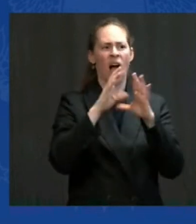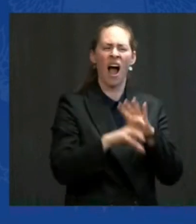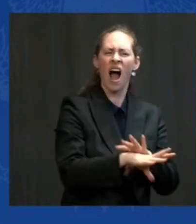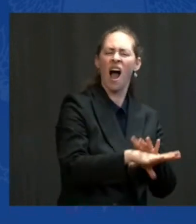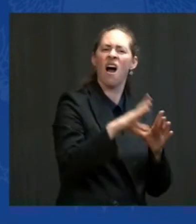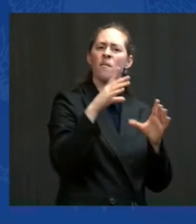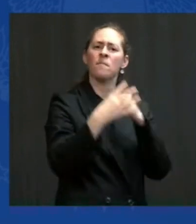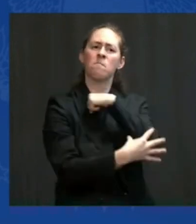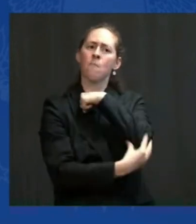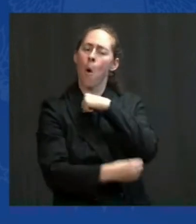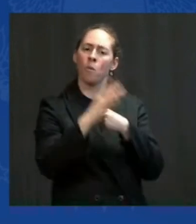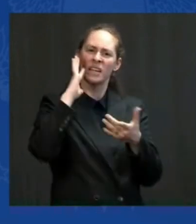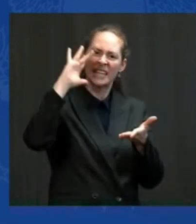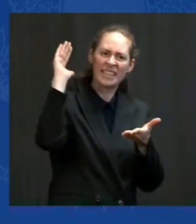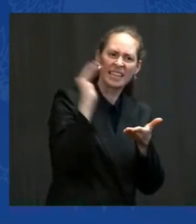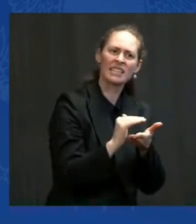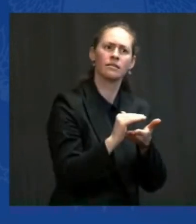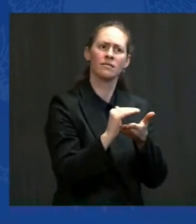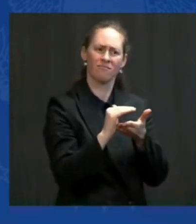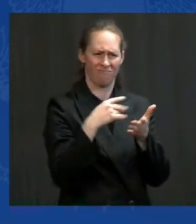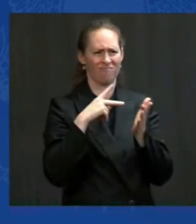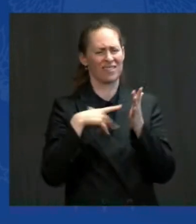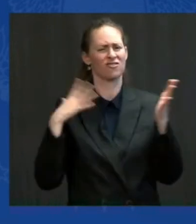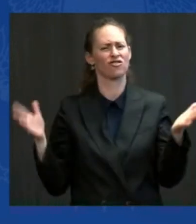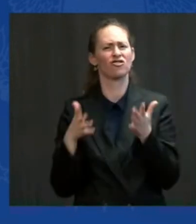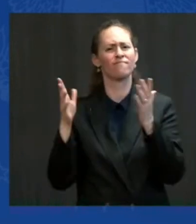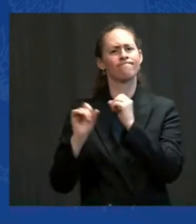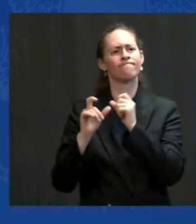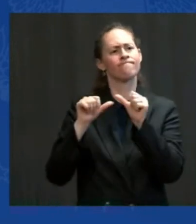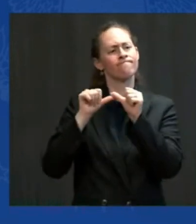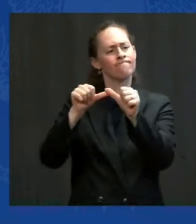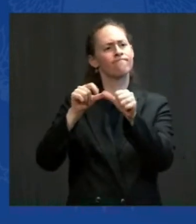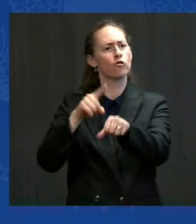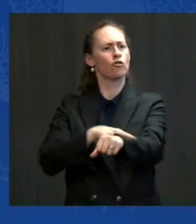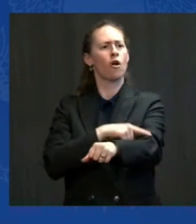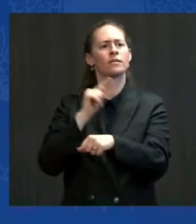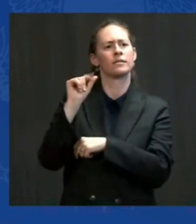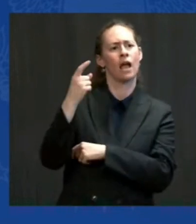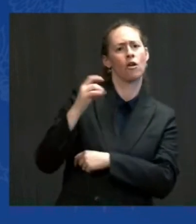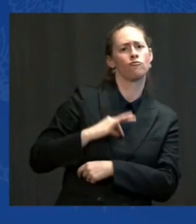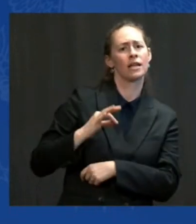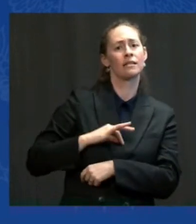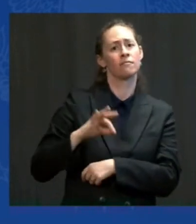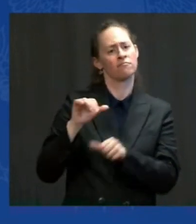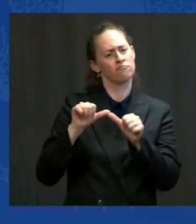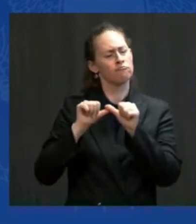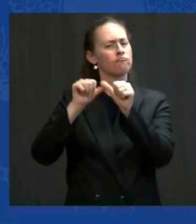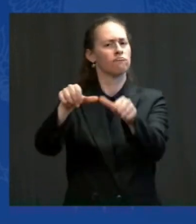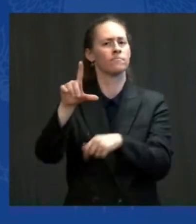So let's extend the tax cut at least through 2025. And let's expand